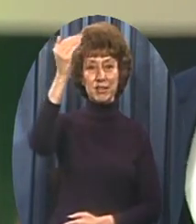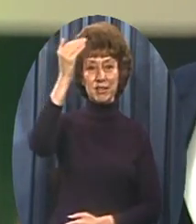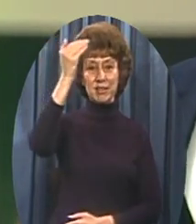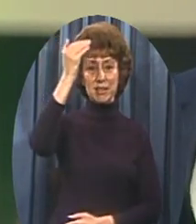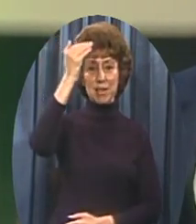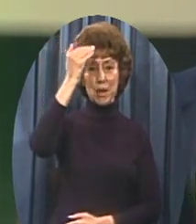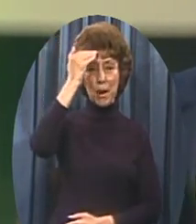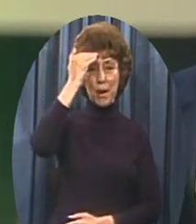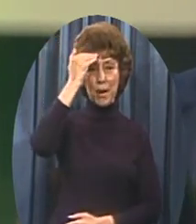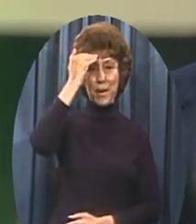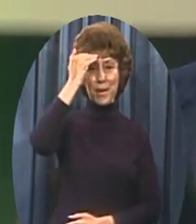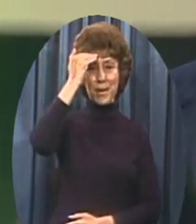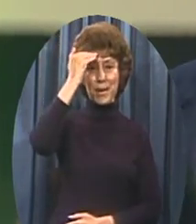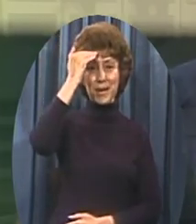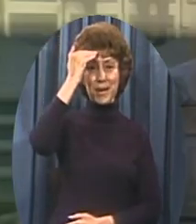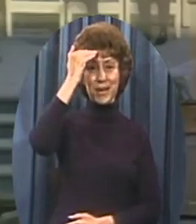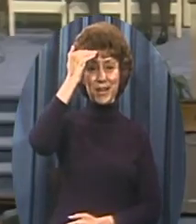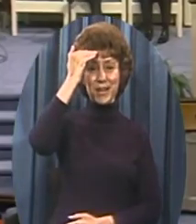ever